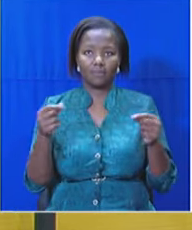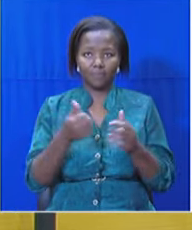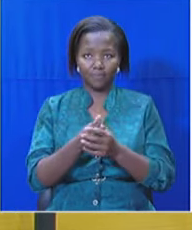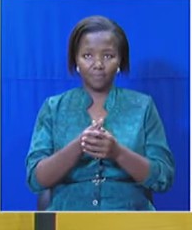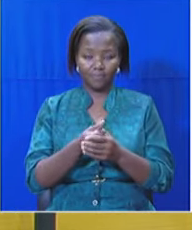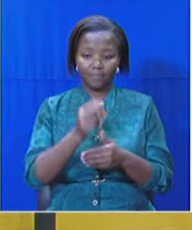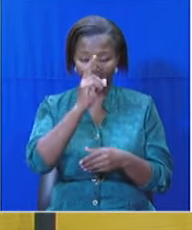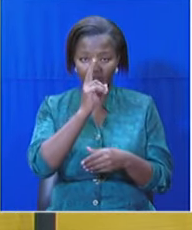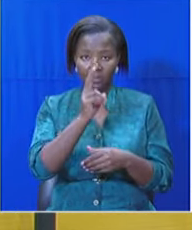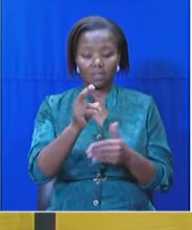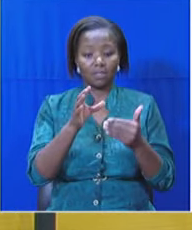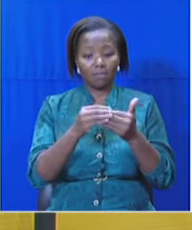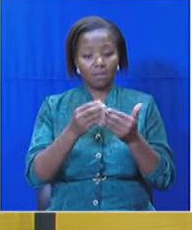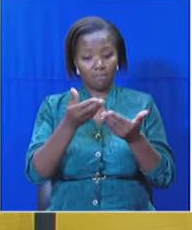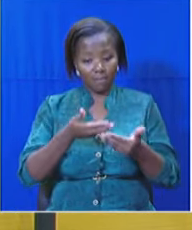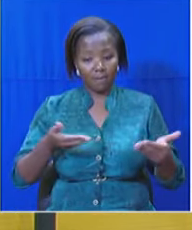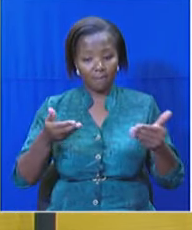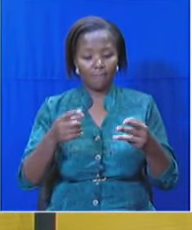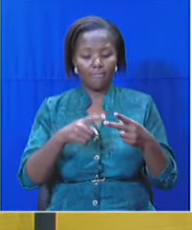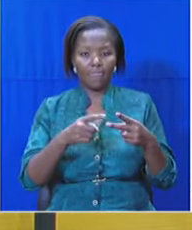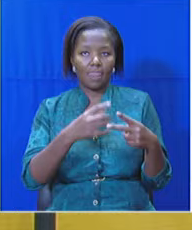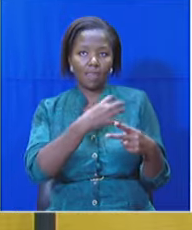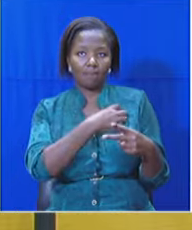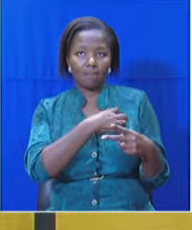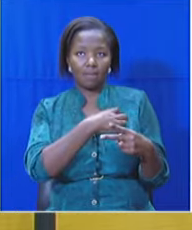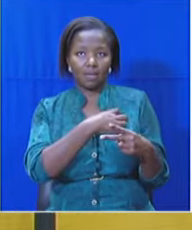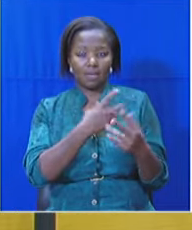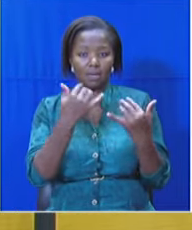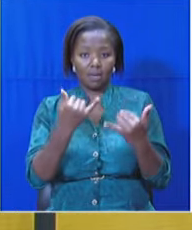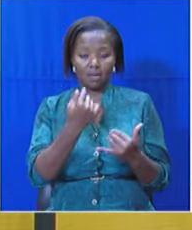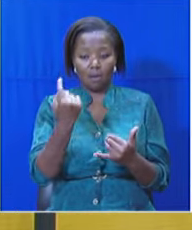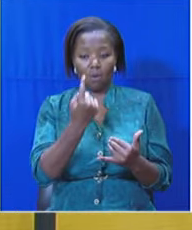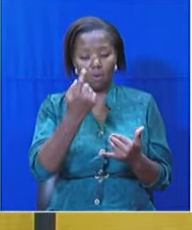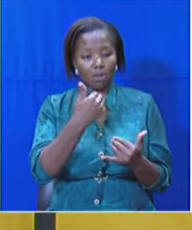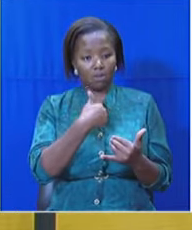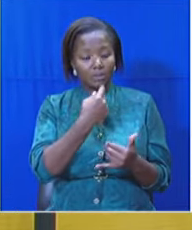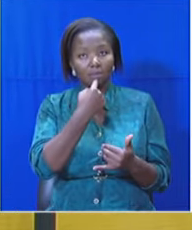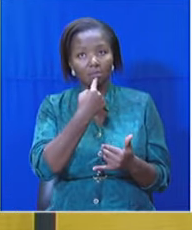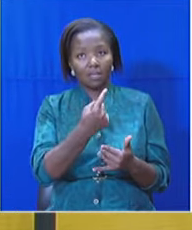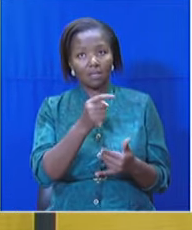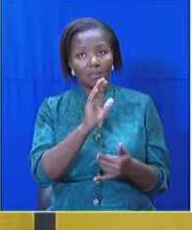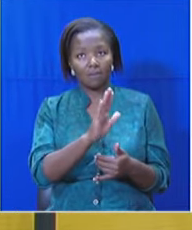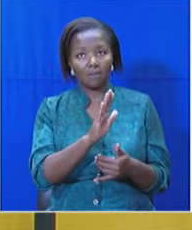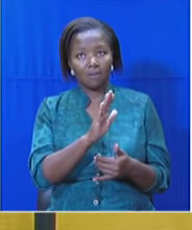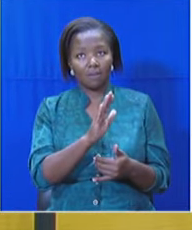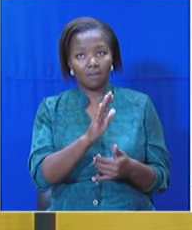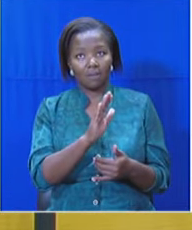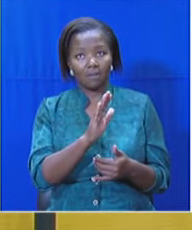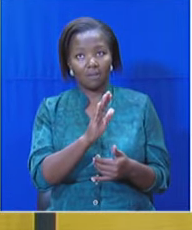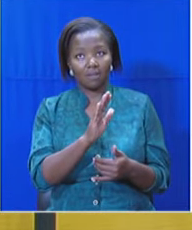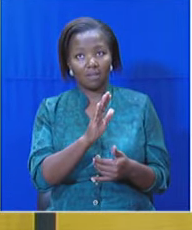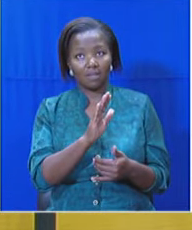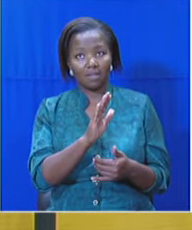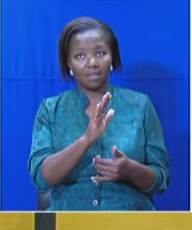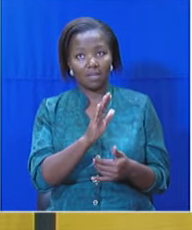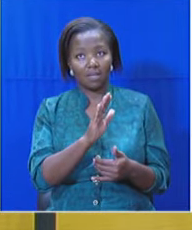Honorable members and minister, the only thing that I want to say is, godukani zizwe